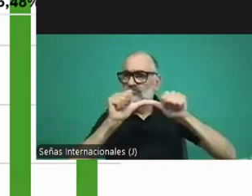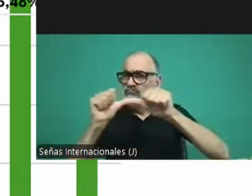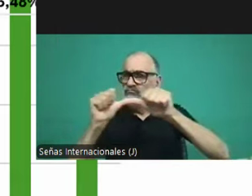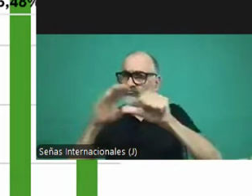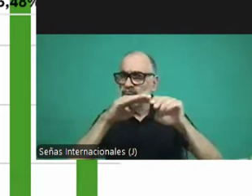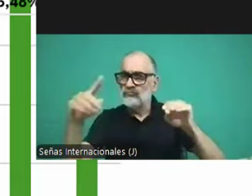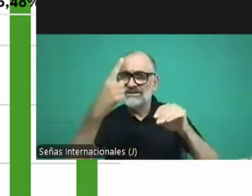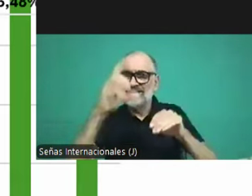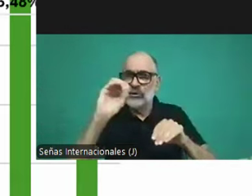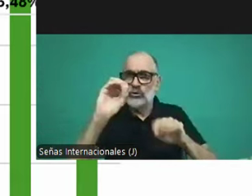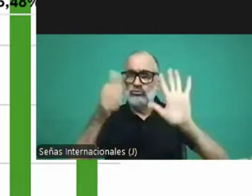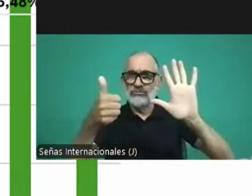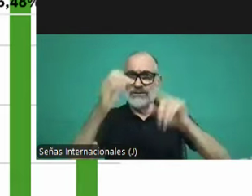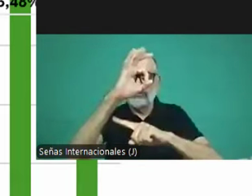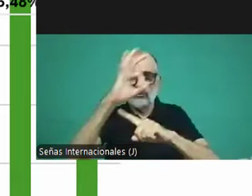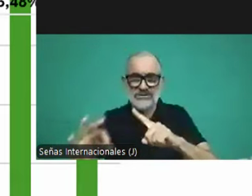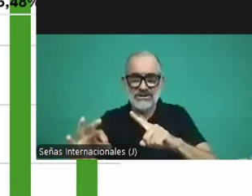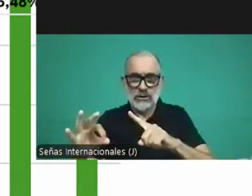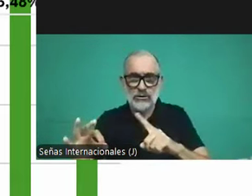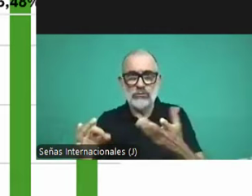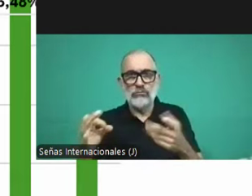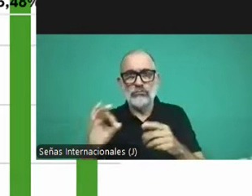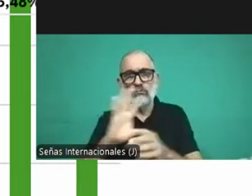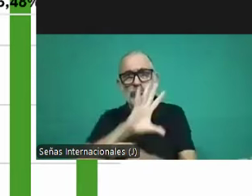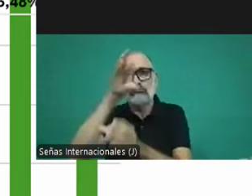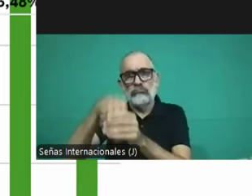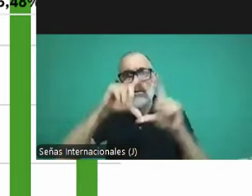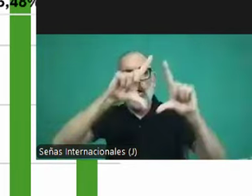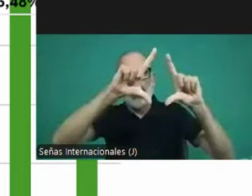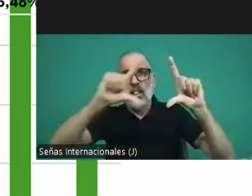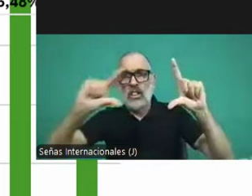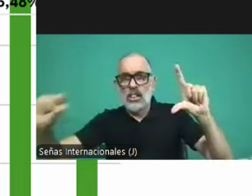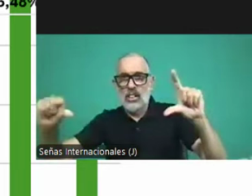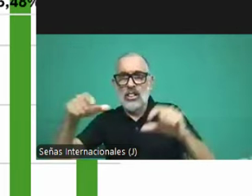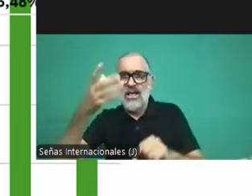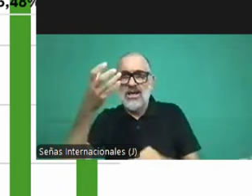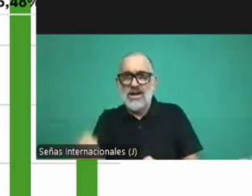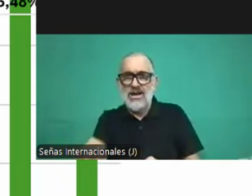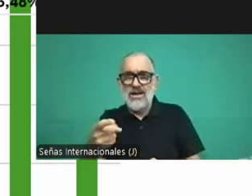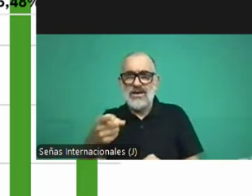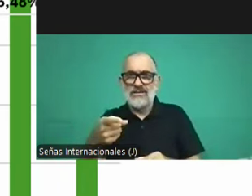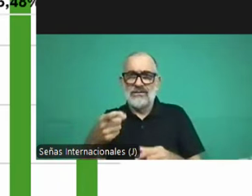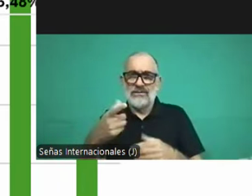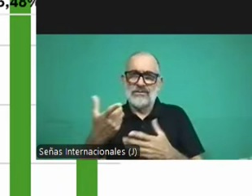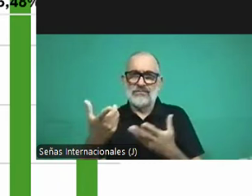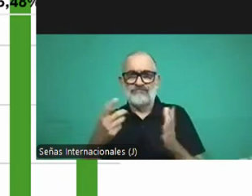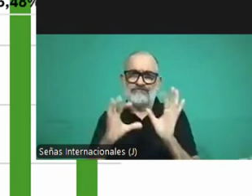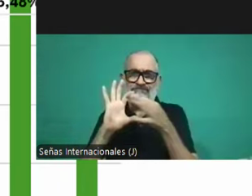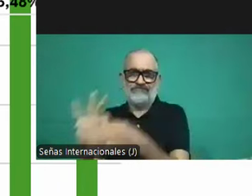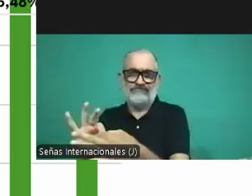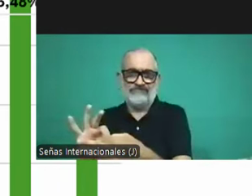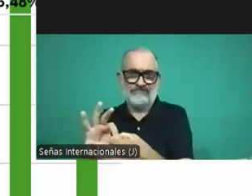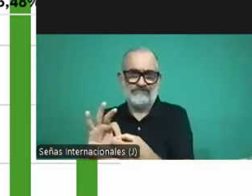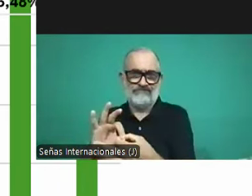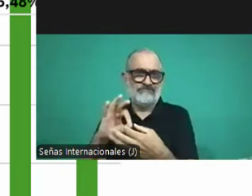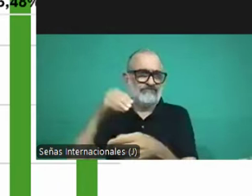16%, even descending in some years. This is directly linked to the design of the